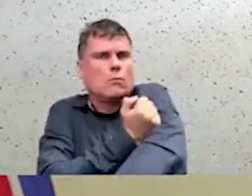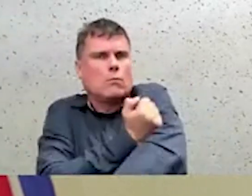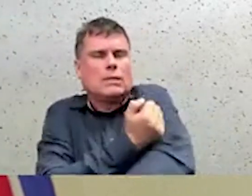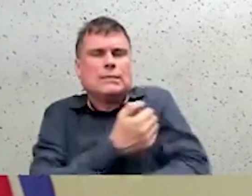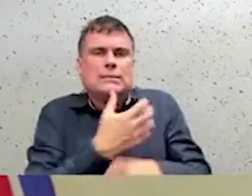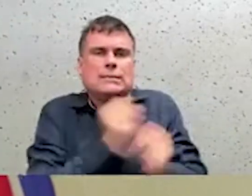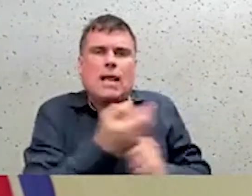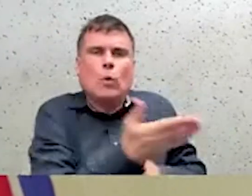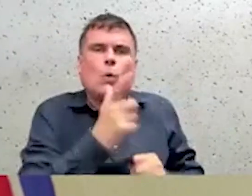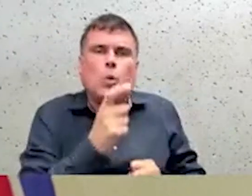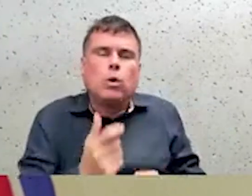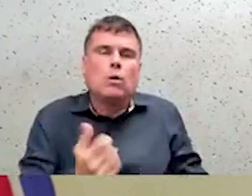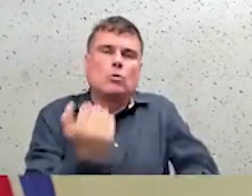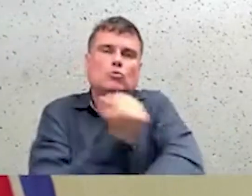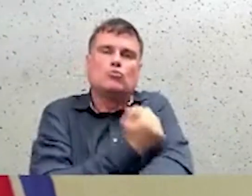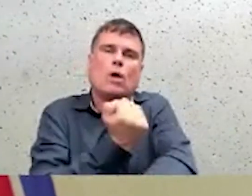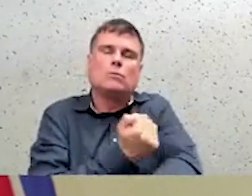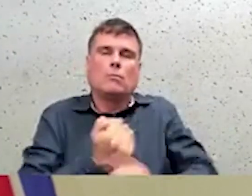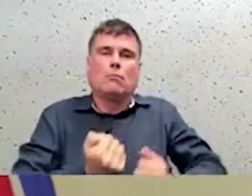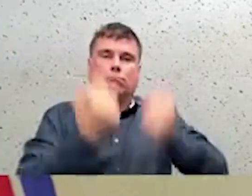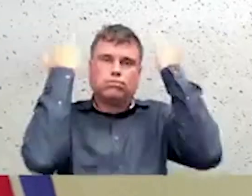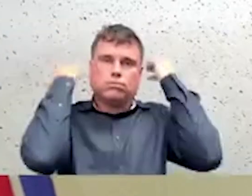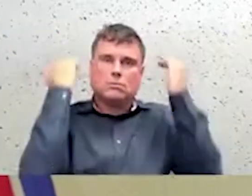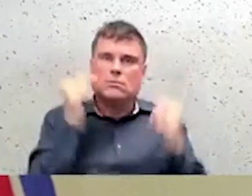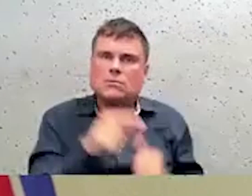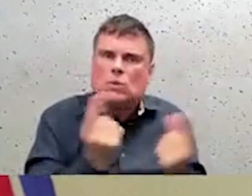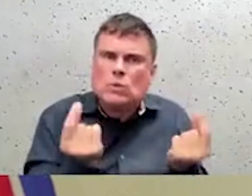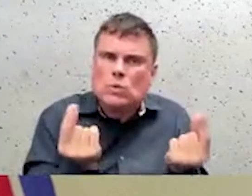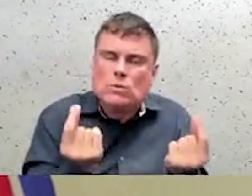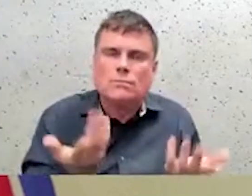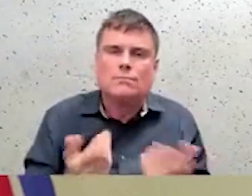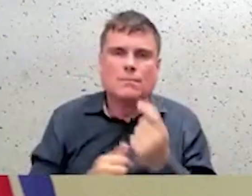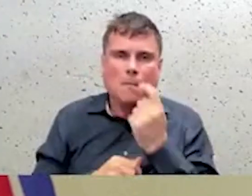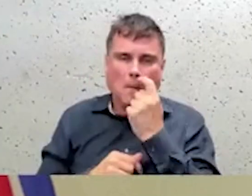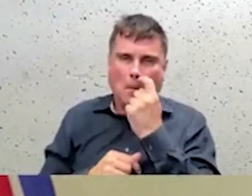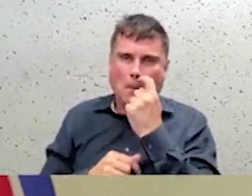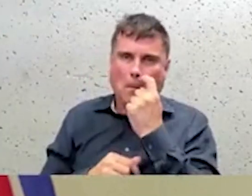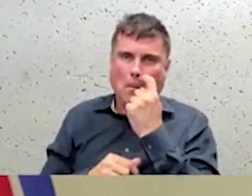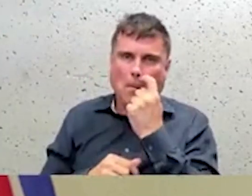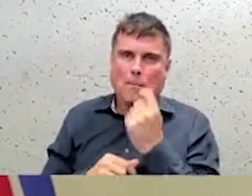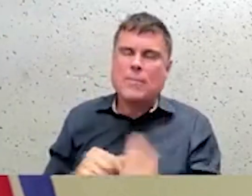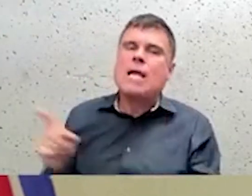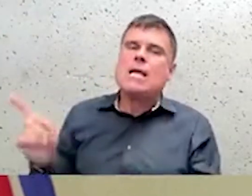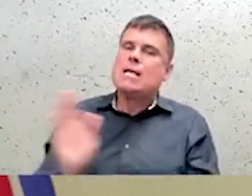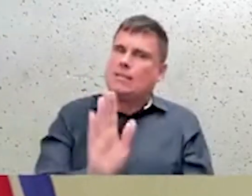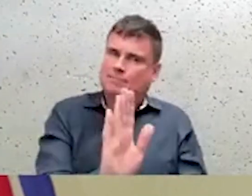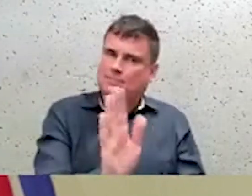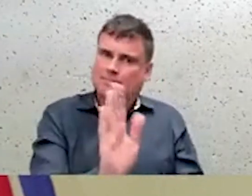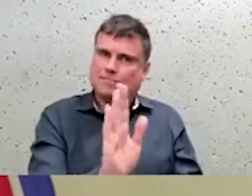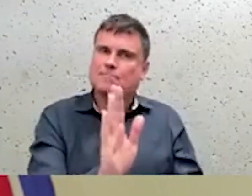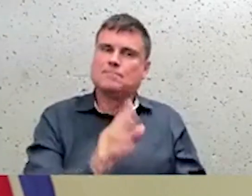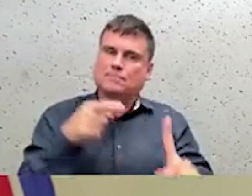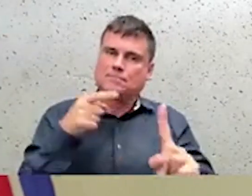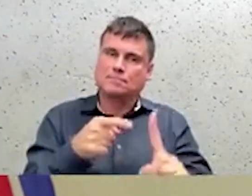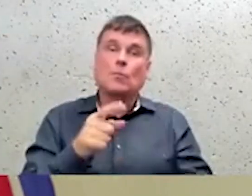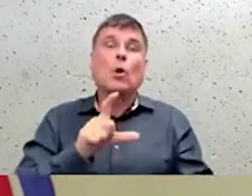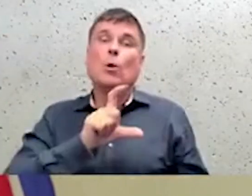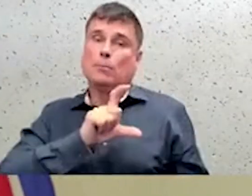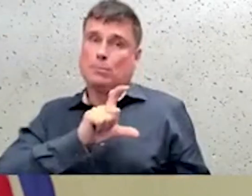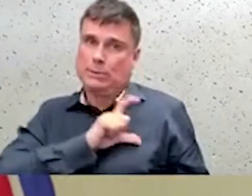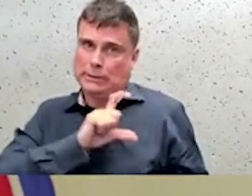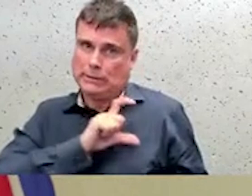receiving naloxone? No, this was with respect to law enforcement. That's how the issue came forward. That's why Solicitor General is involved